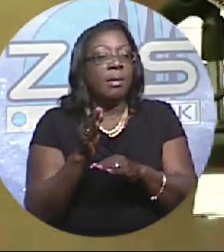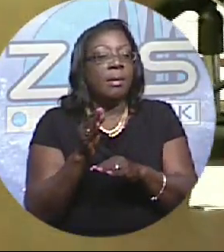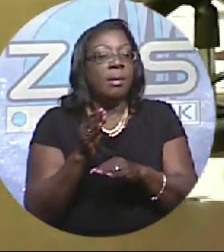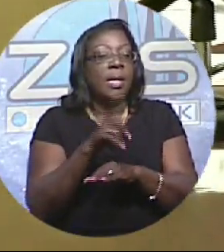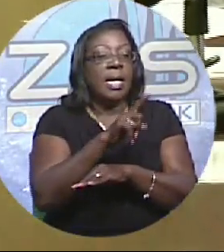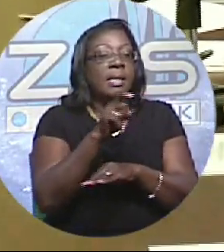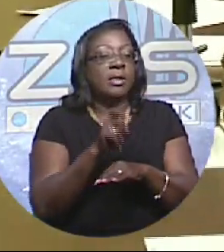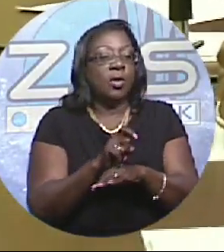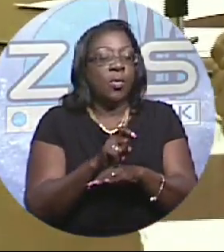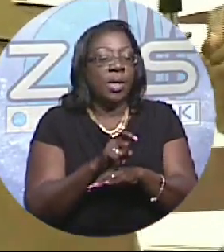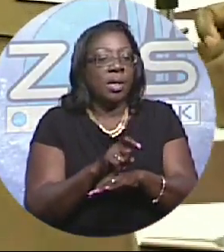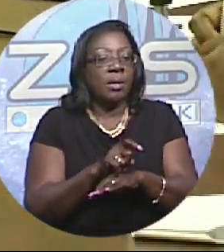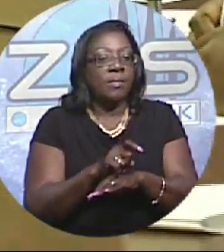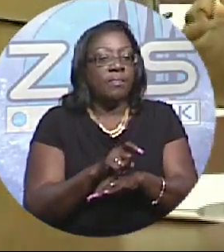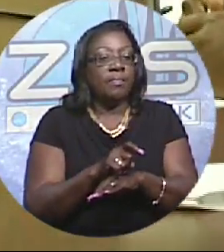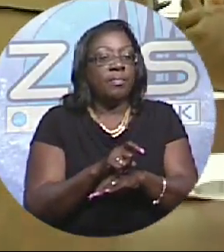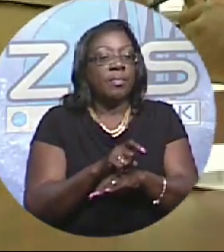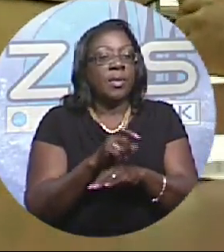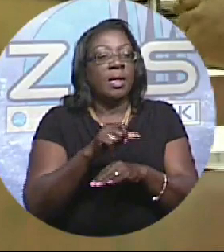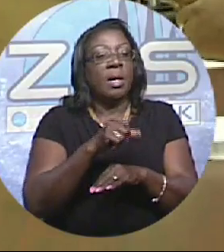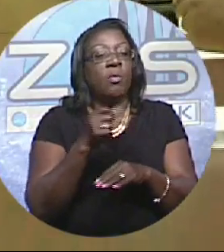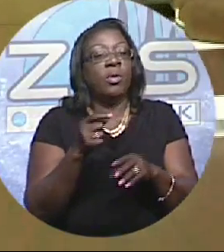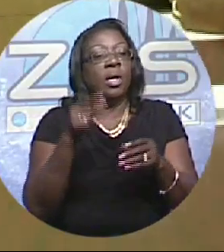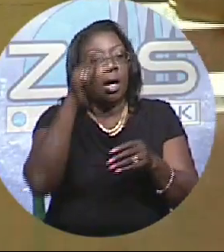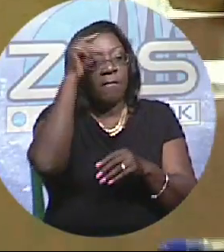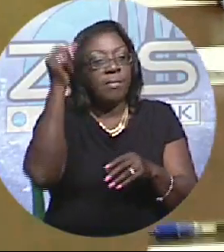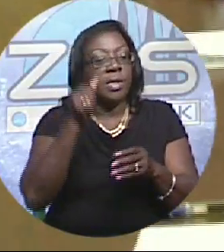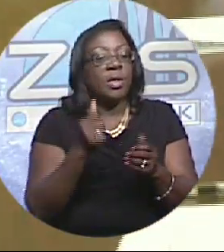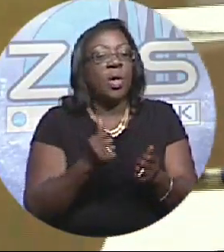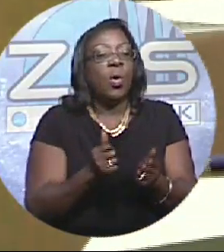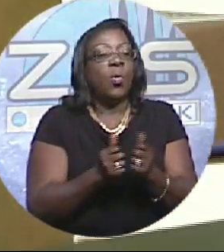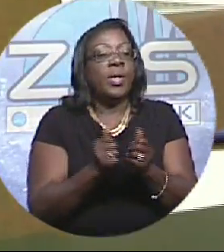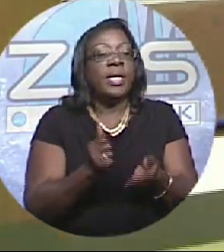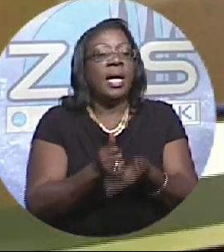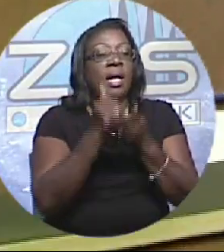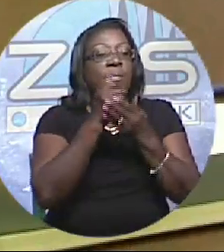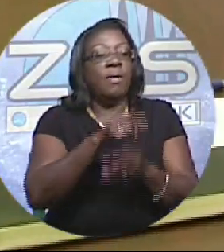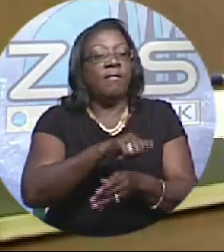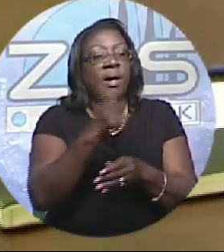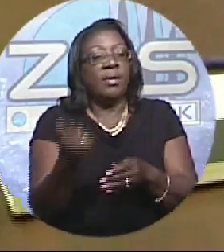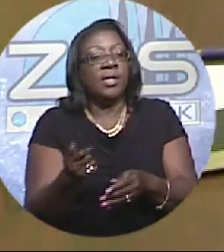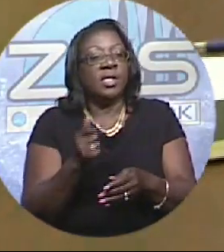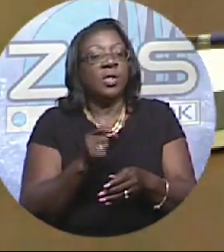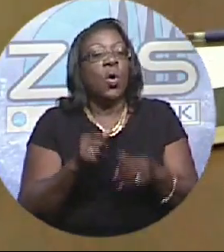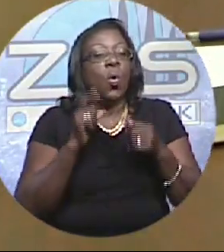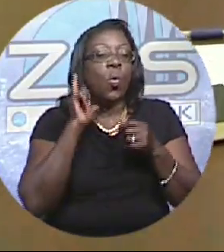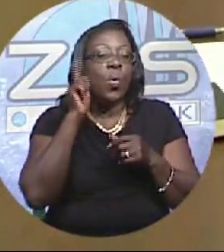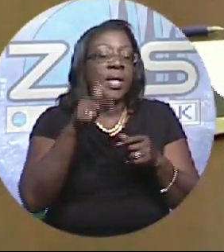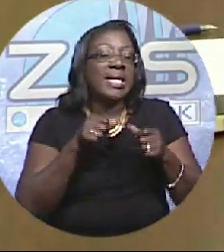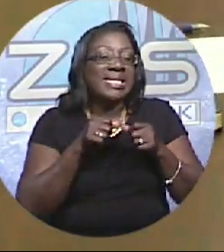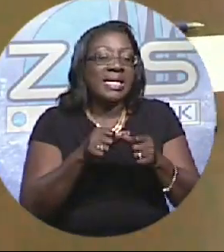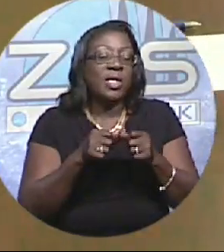Kenrod Dorsett, says the government, with the help of stakeholders, will continue to preserve the environment.